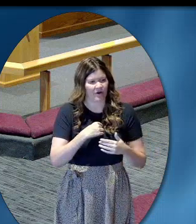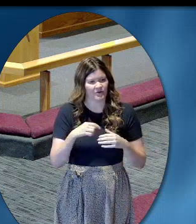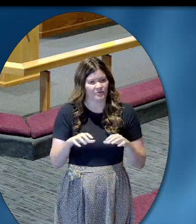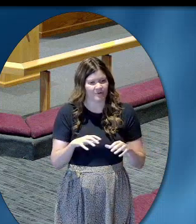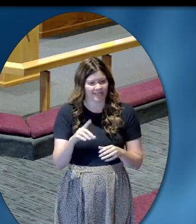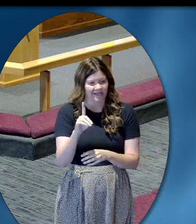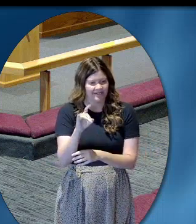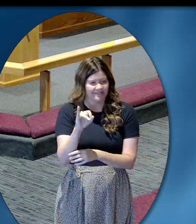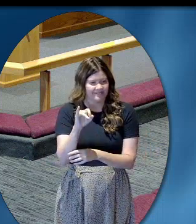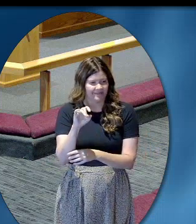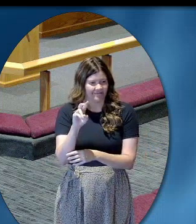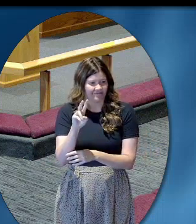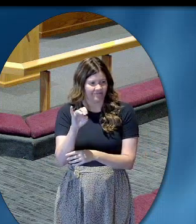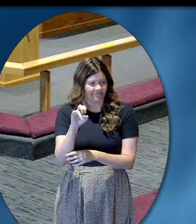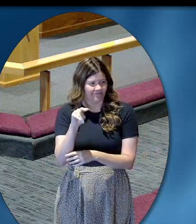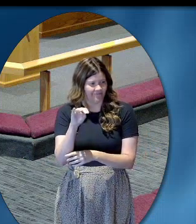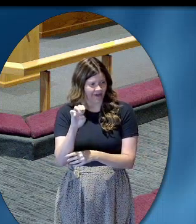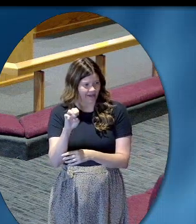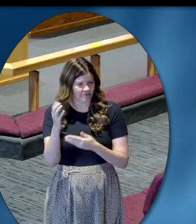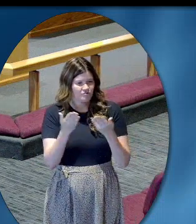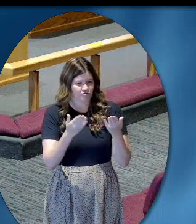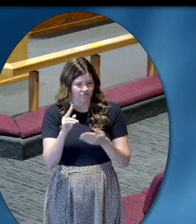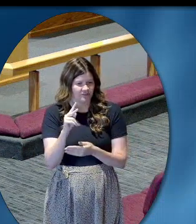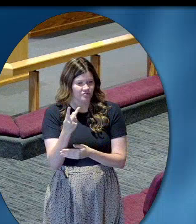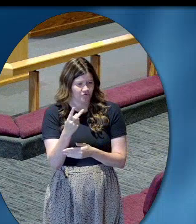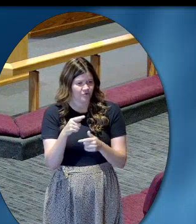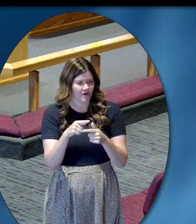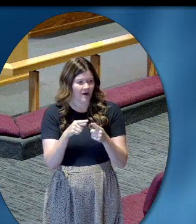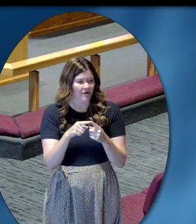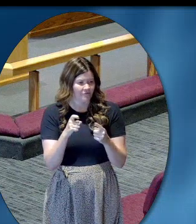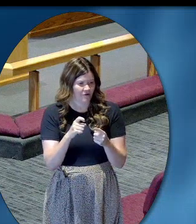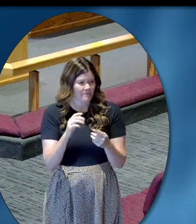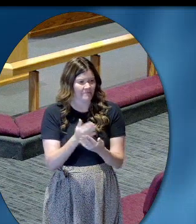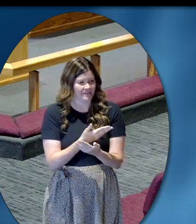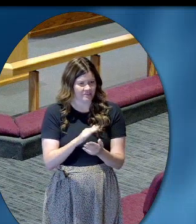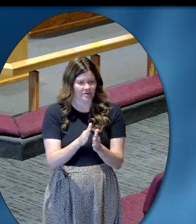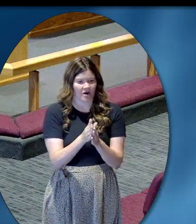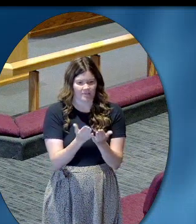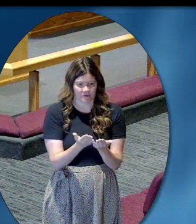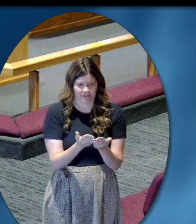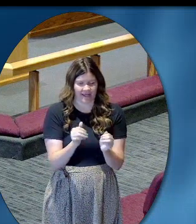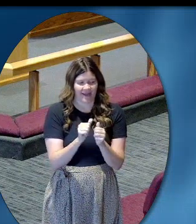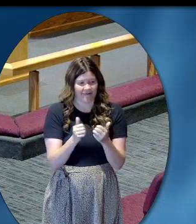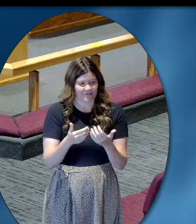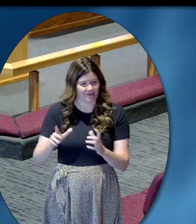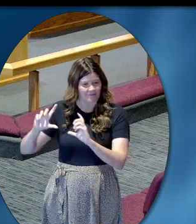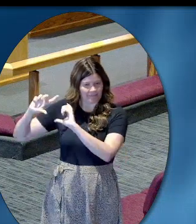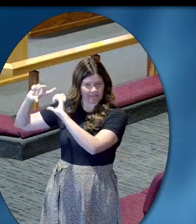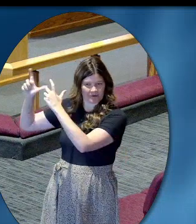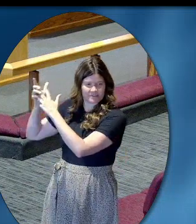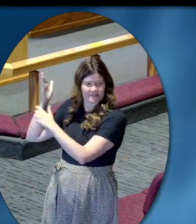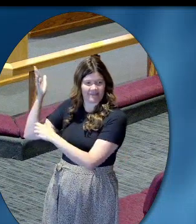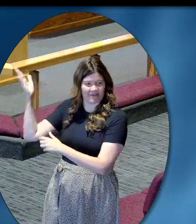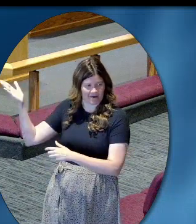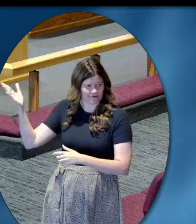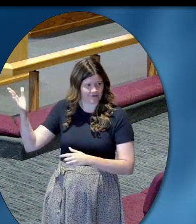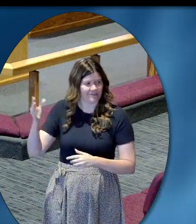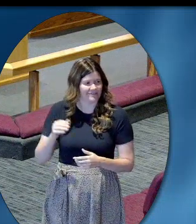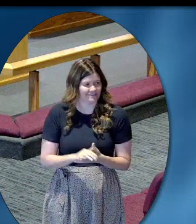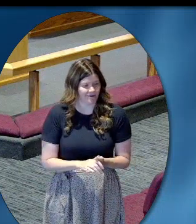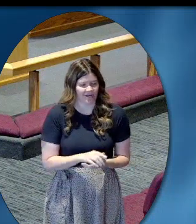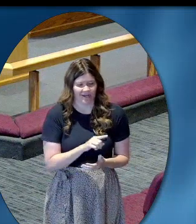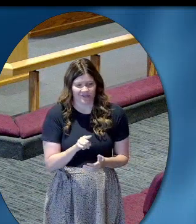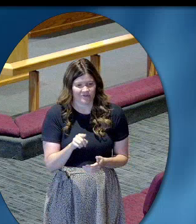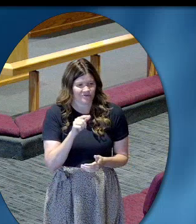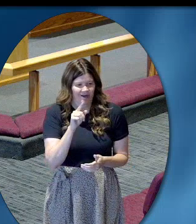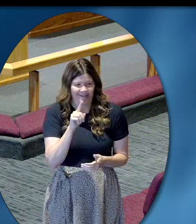too, out of the hymnal, although everything's going to be projected, so if you don't want to hold the hymnal, that's okay. Maybe